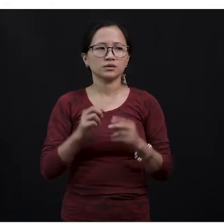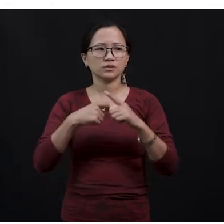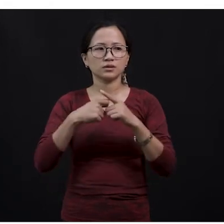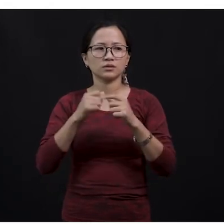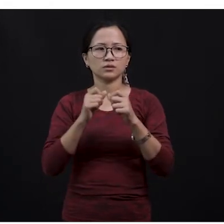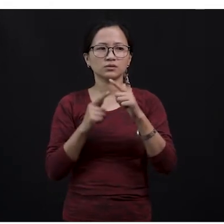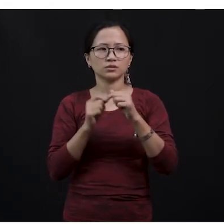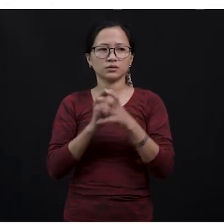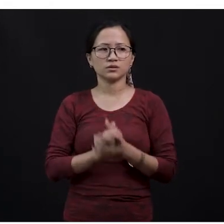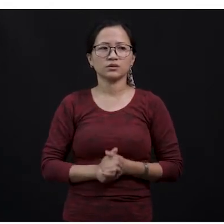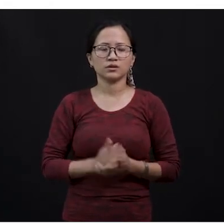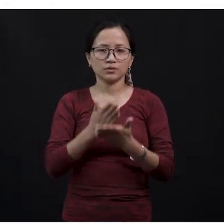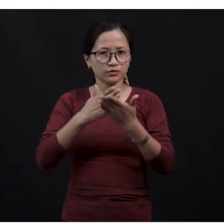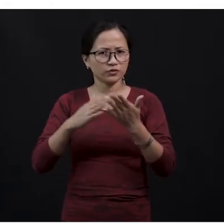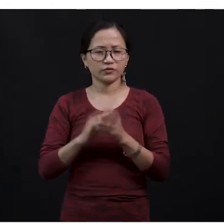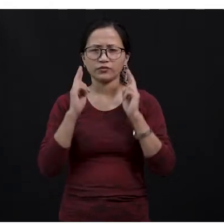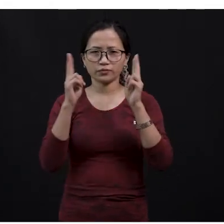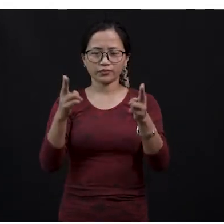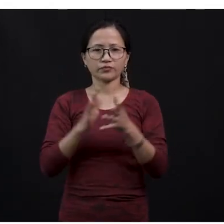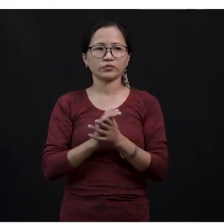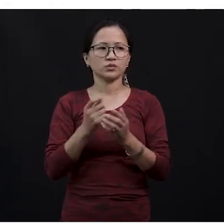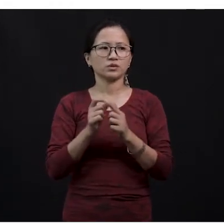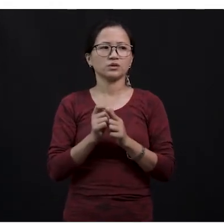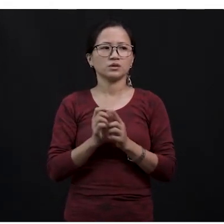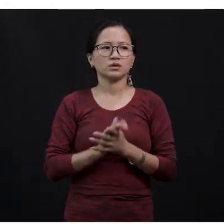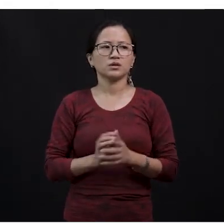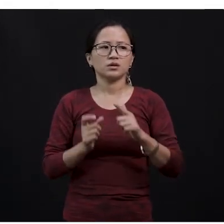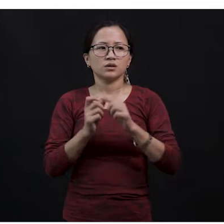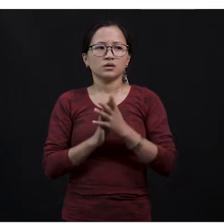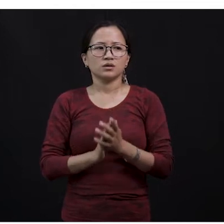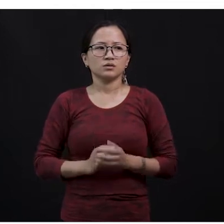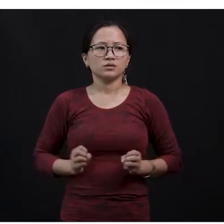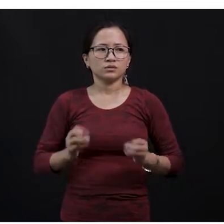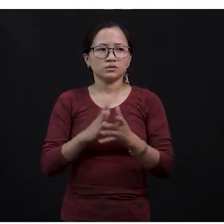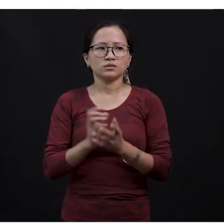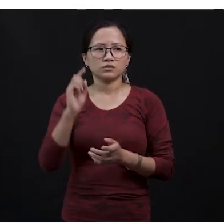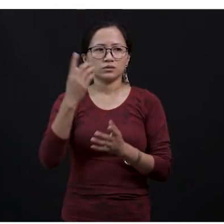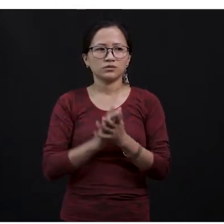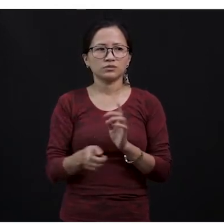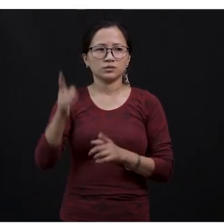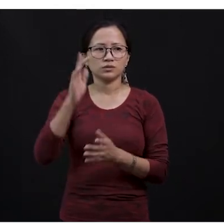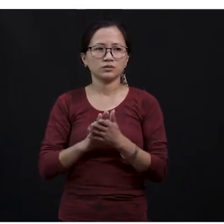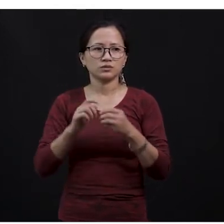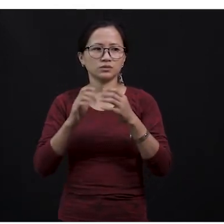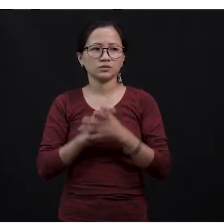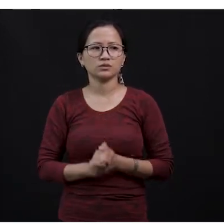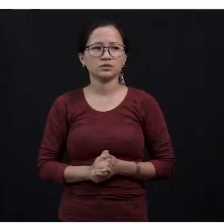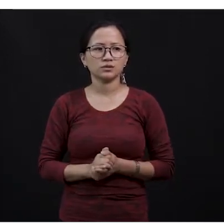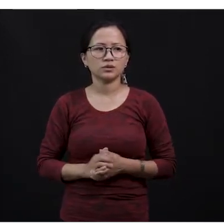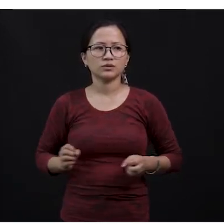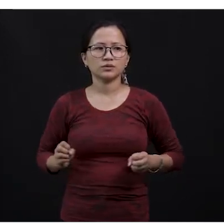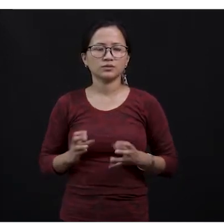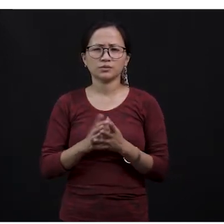very, very famous for the Padmavat. So Tughlaq dynasty was between 1320 to 1414. And this